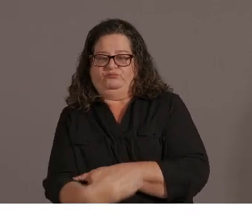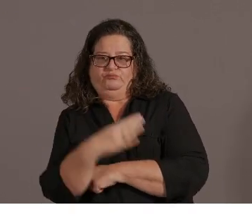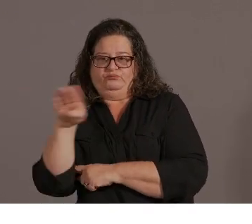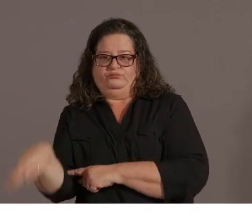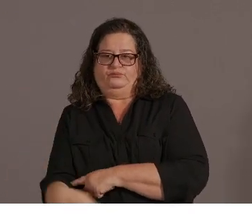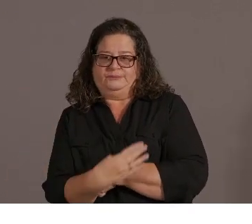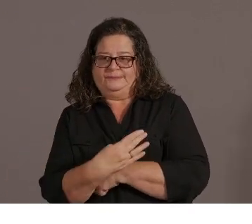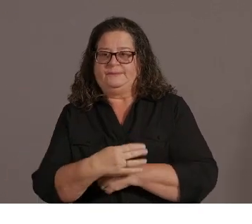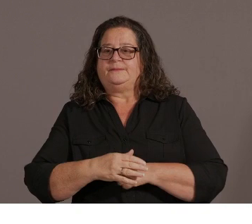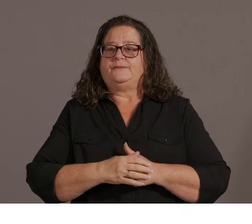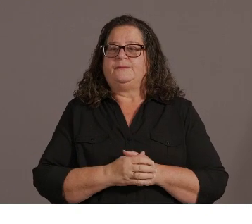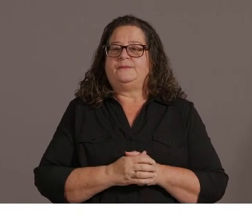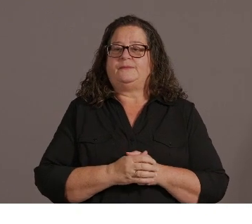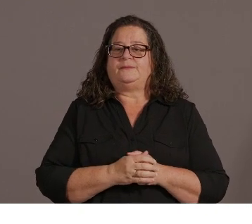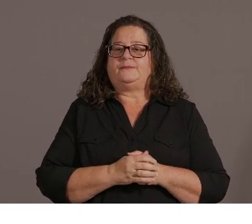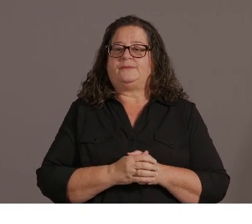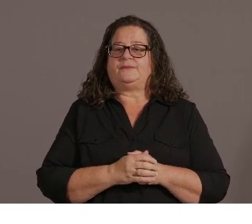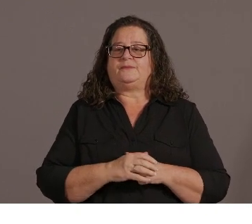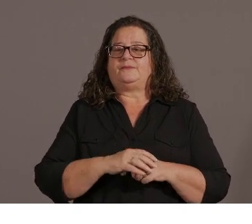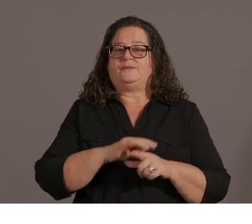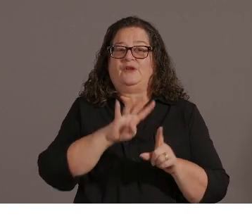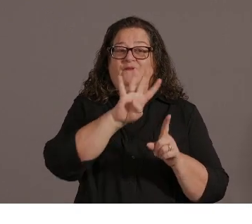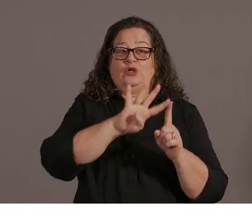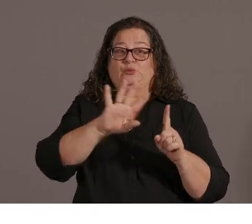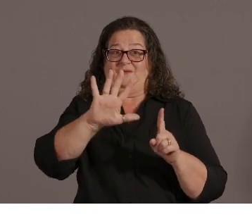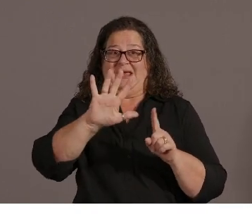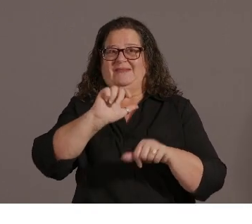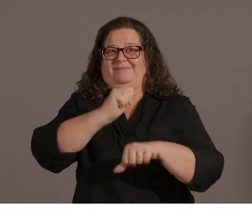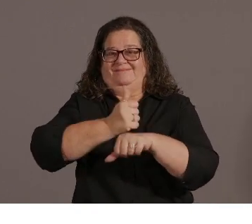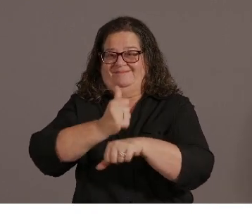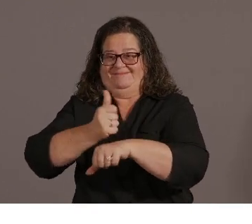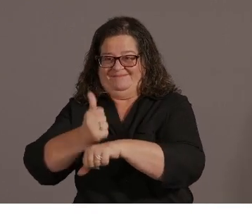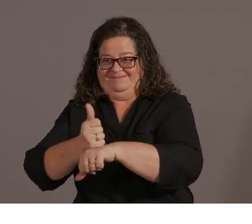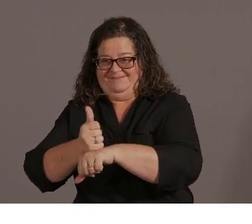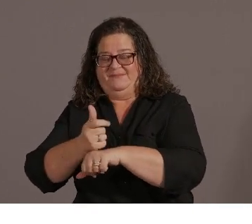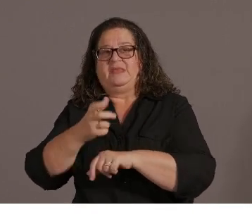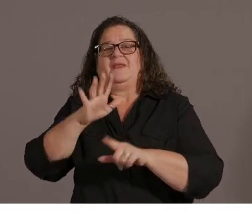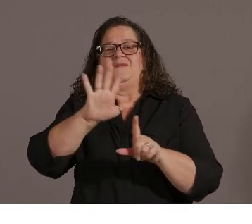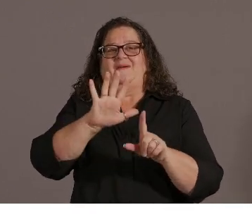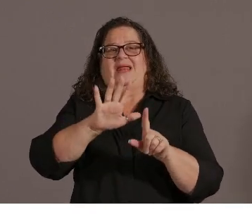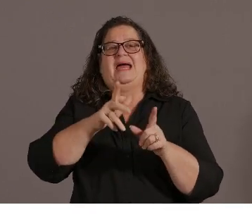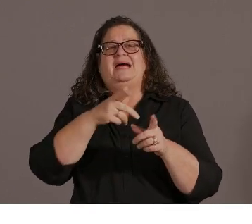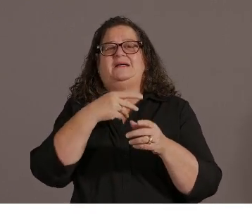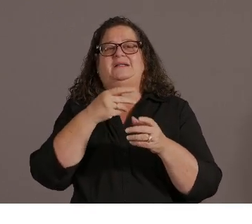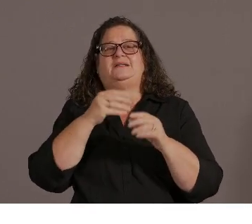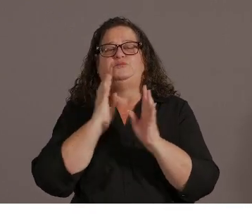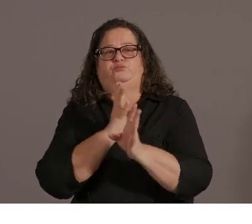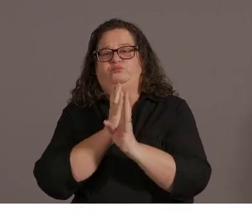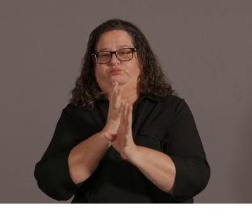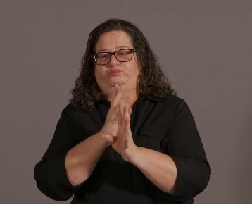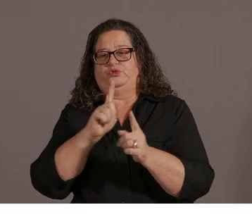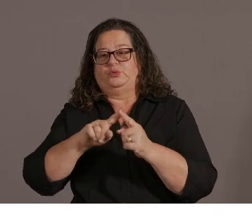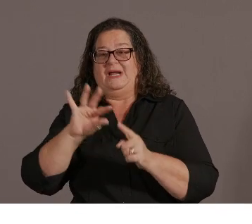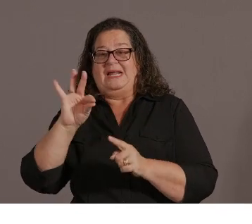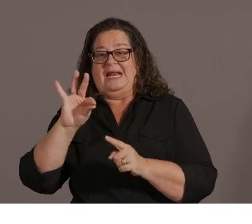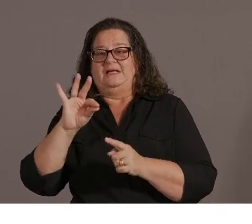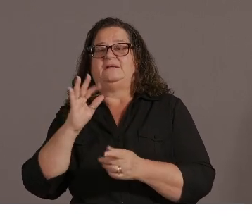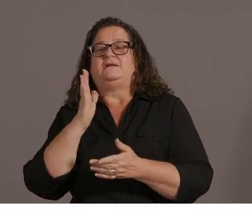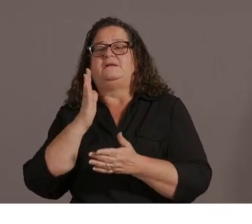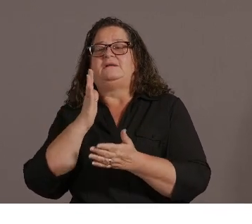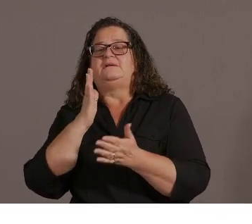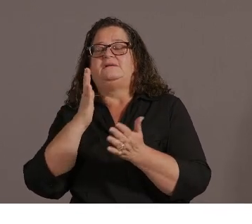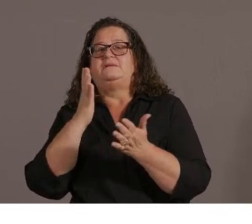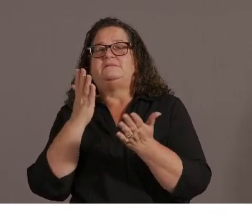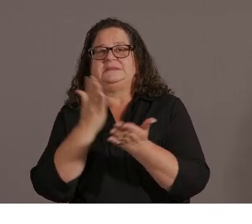between 4 and 5, and we will break it down from 9 to 10. We are working with partners. We have a couple of really